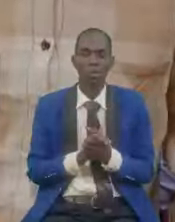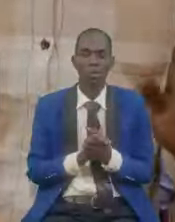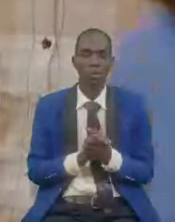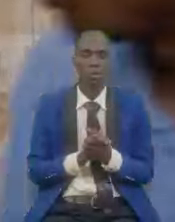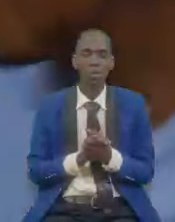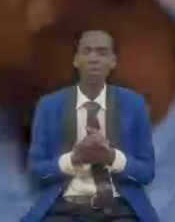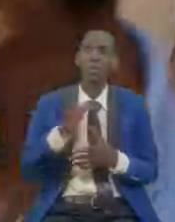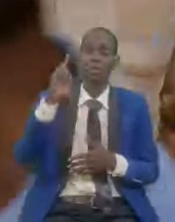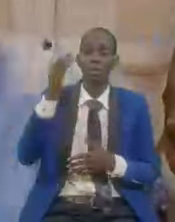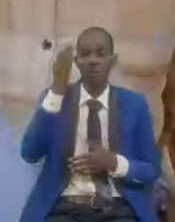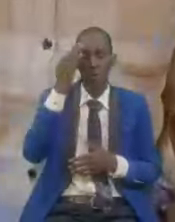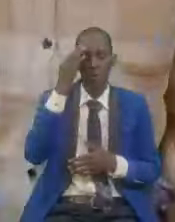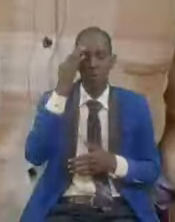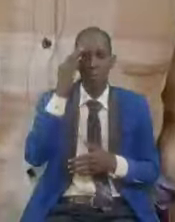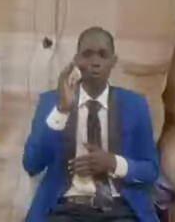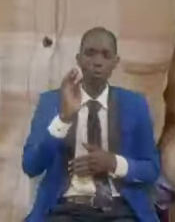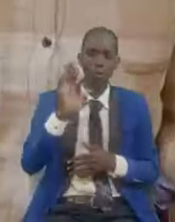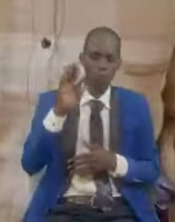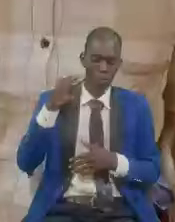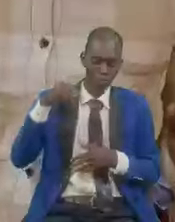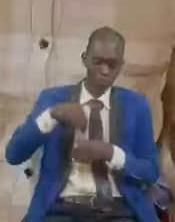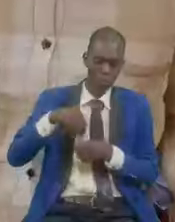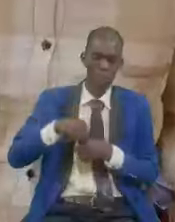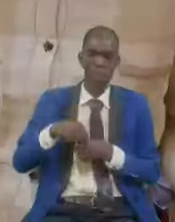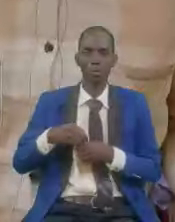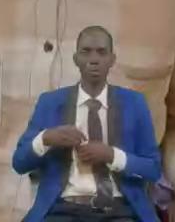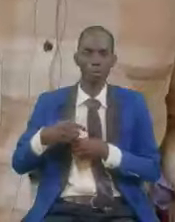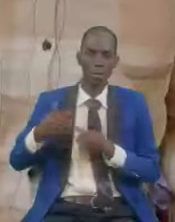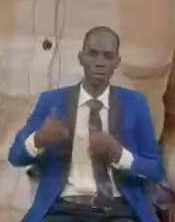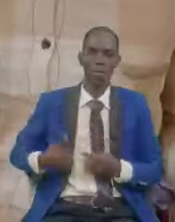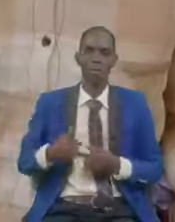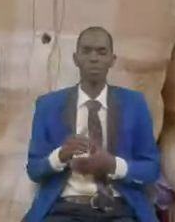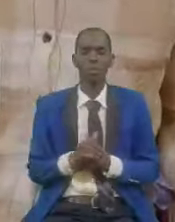He knows your inward plan.